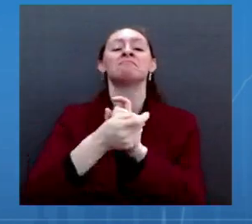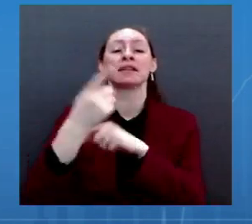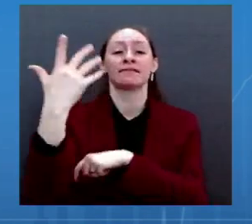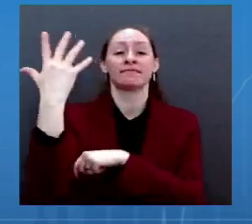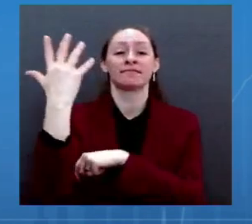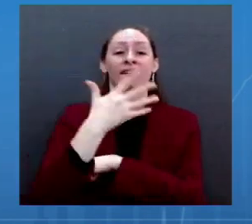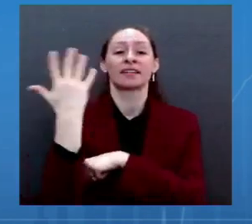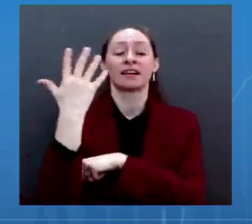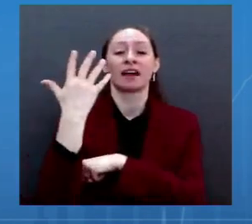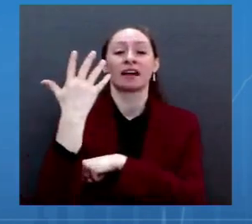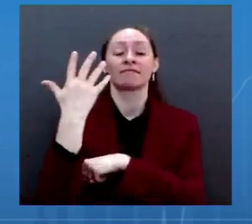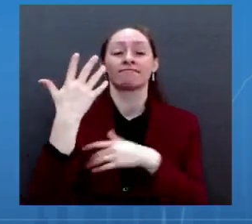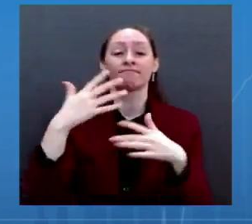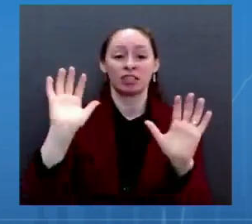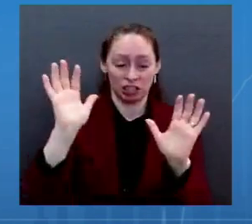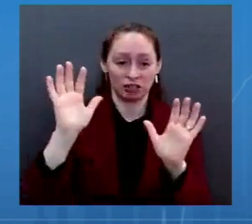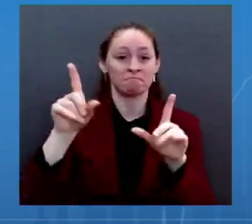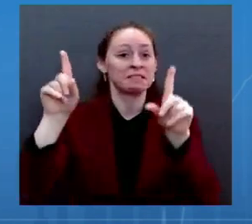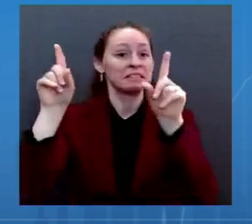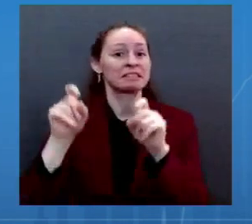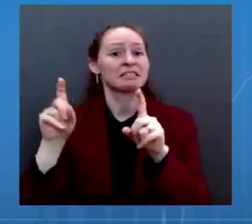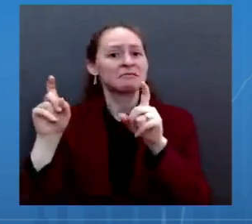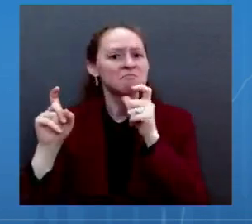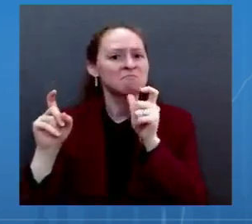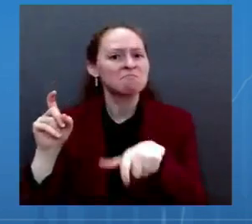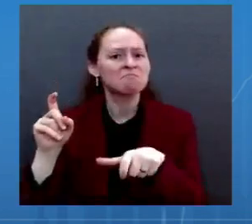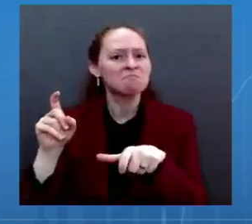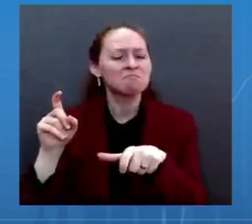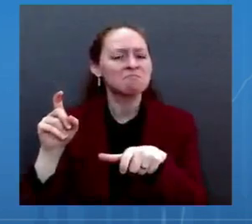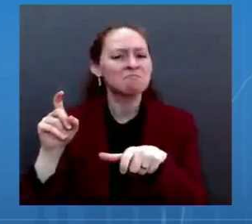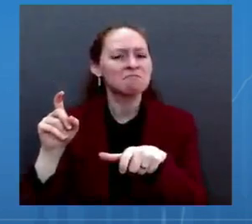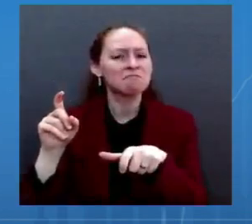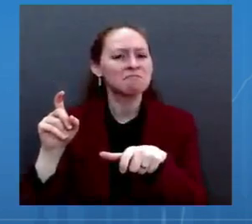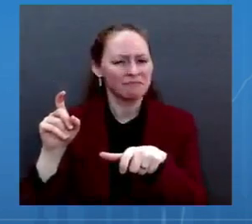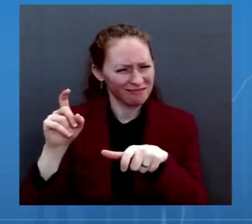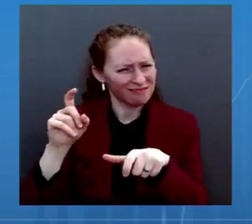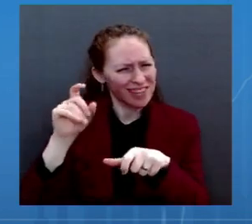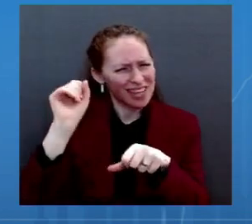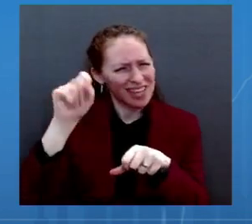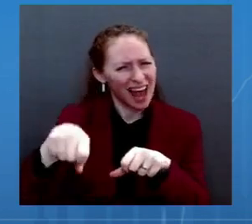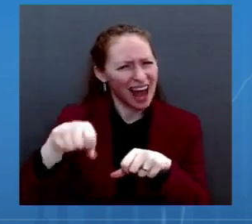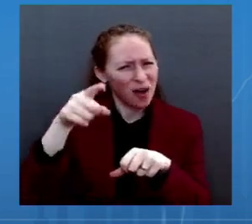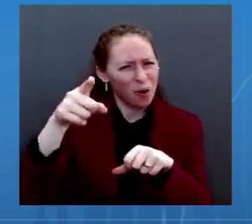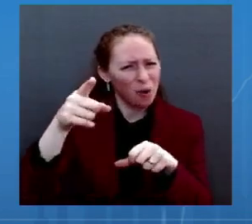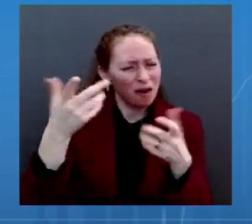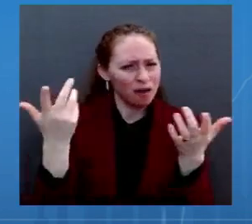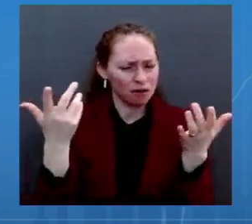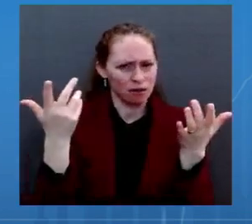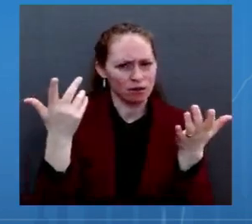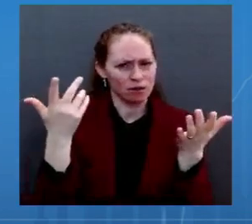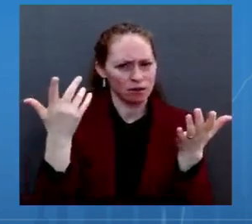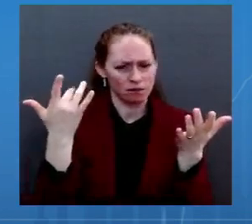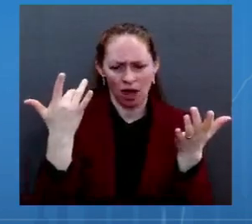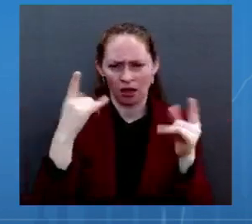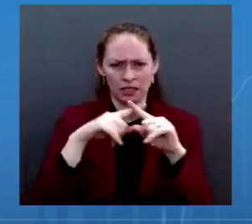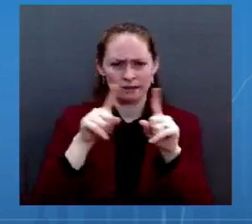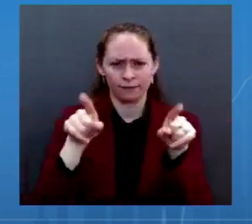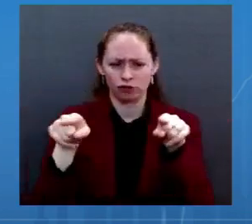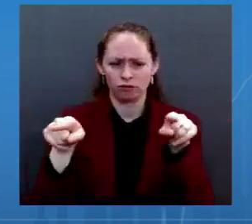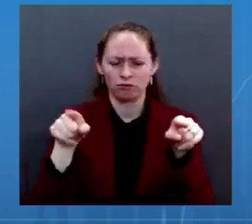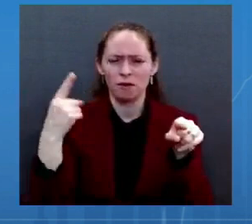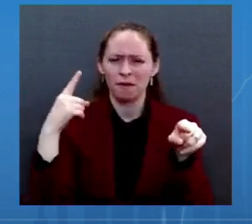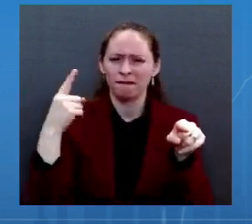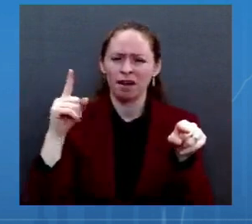Can Dr. Wolinski just explain the distinction between those two guidances and whether the omission of